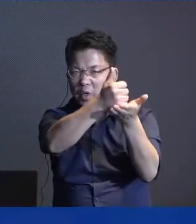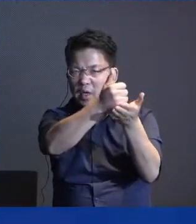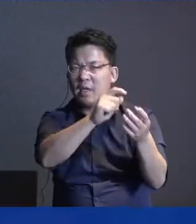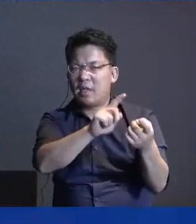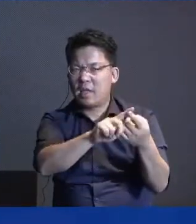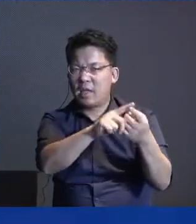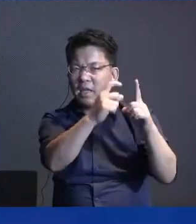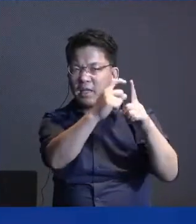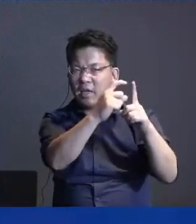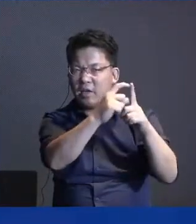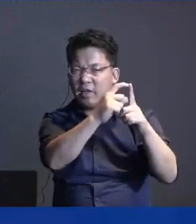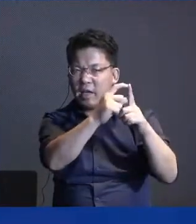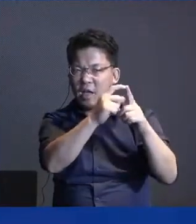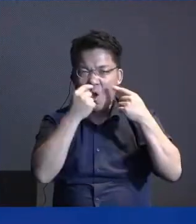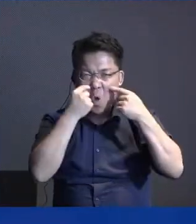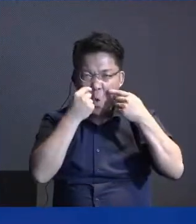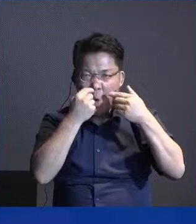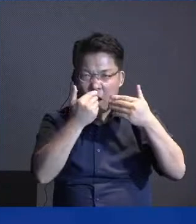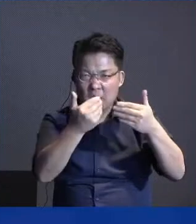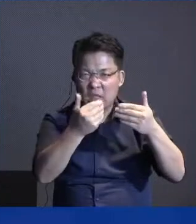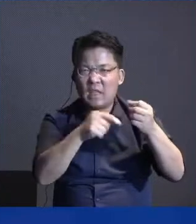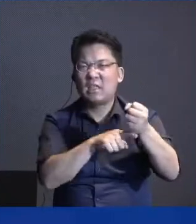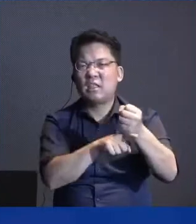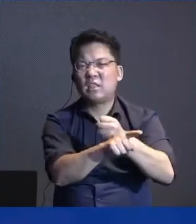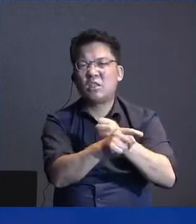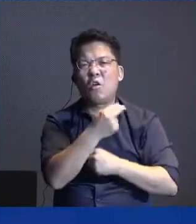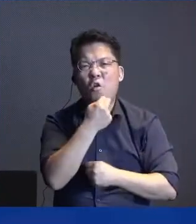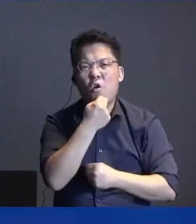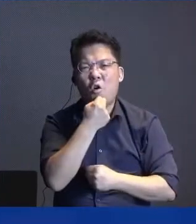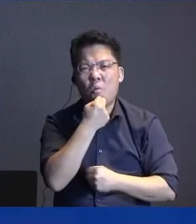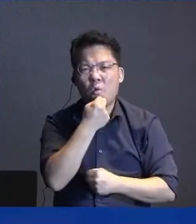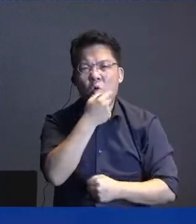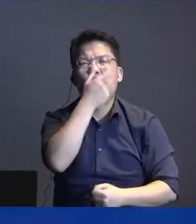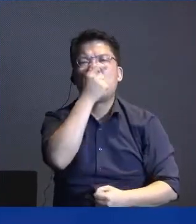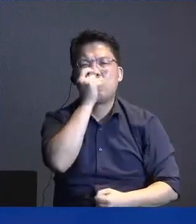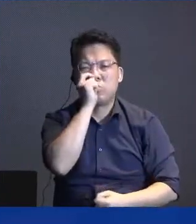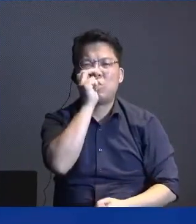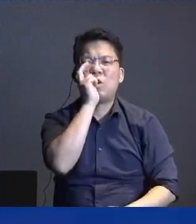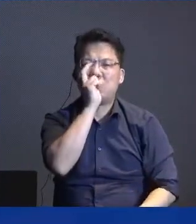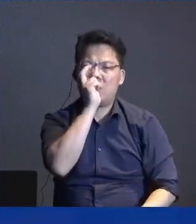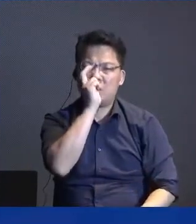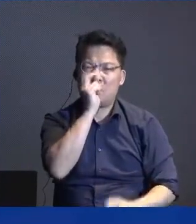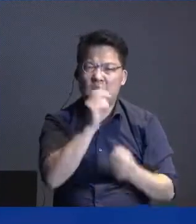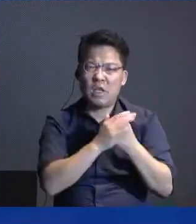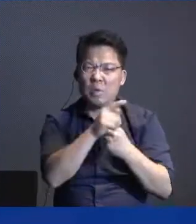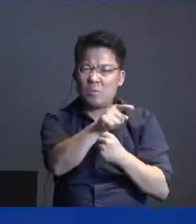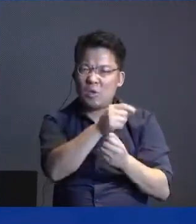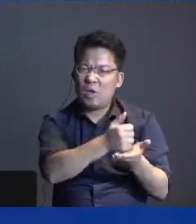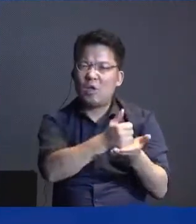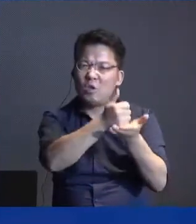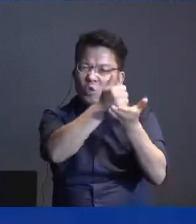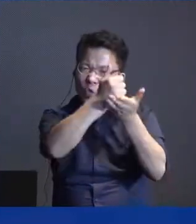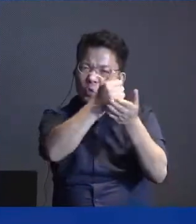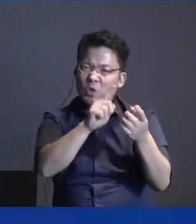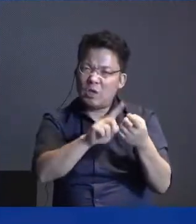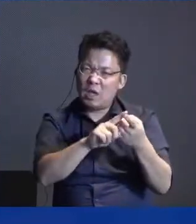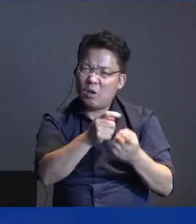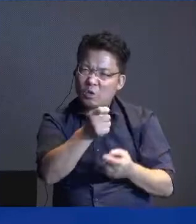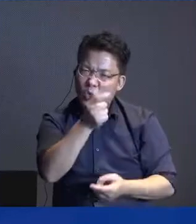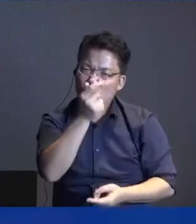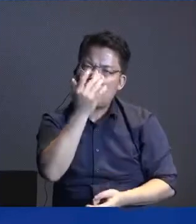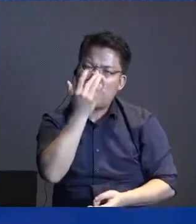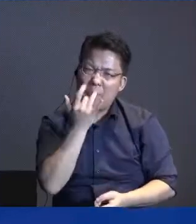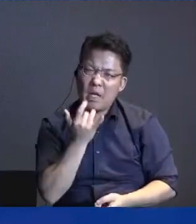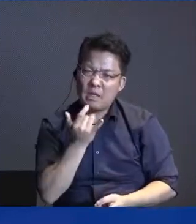so may cause us to overlook this issue. So first, I'd like to ask, at the